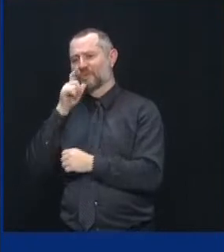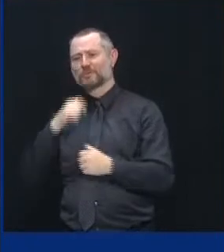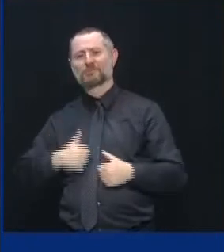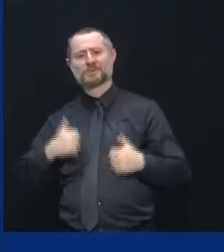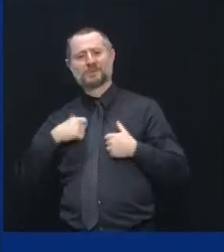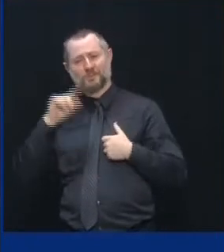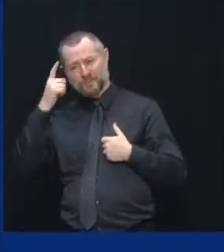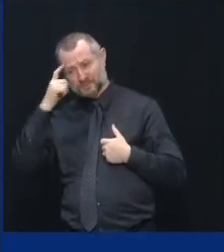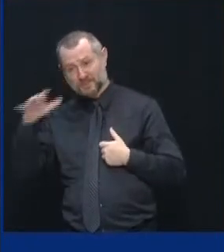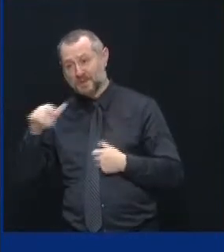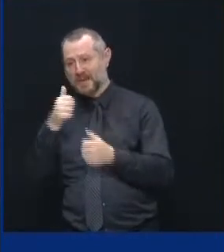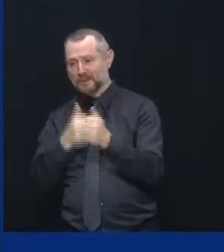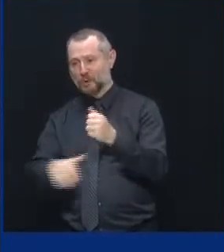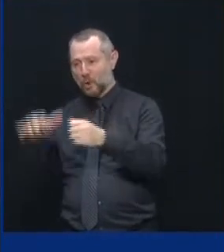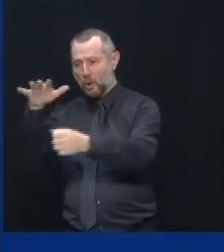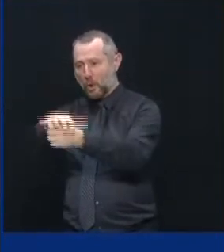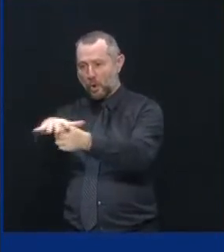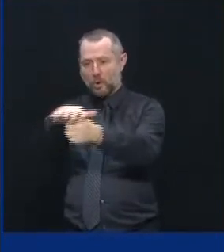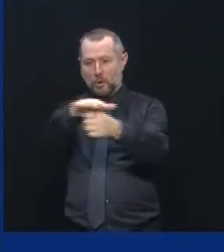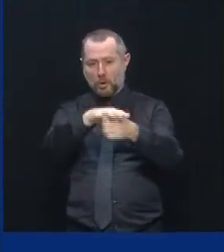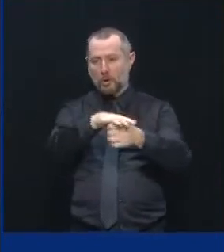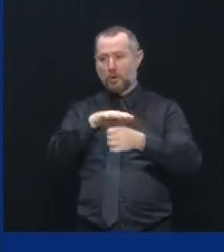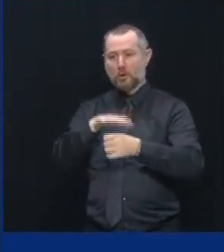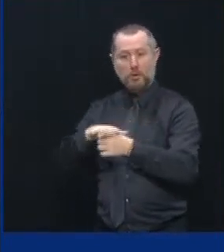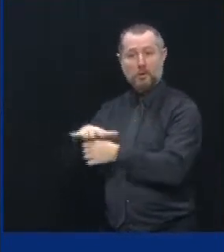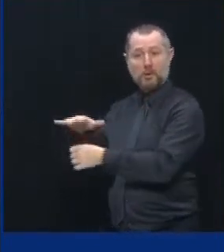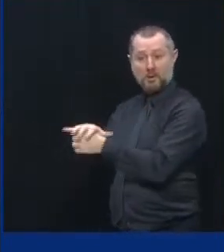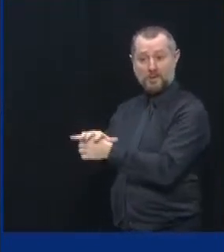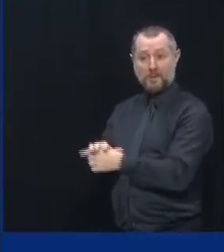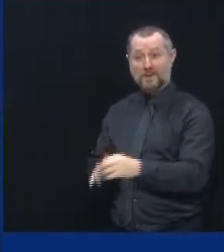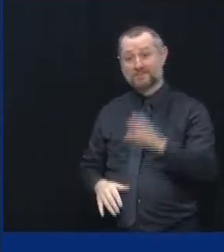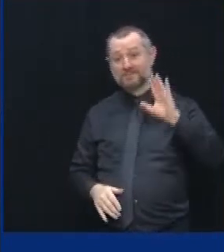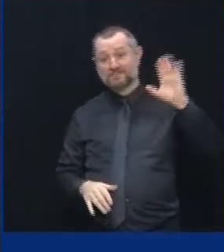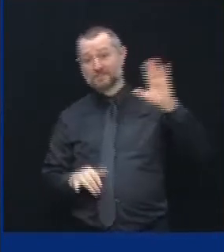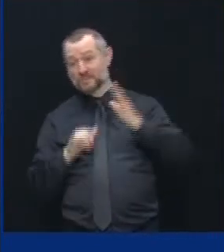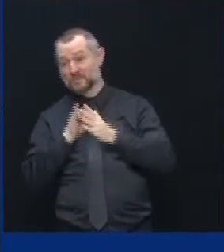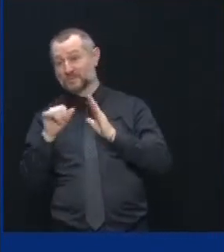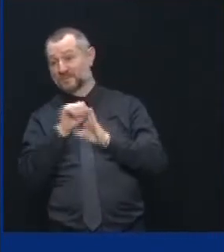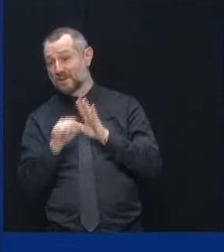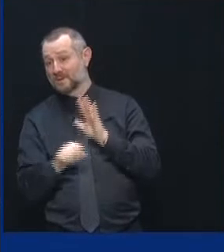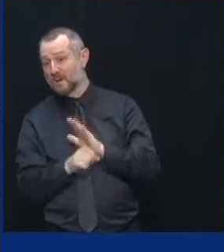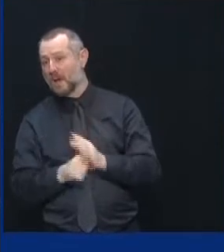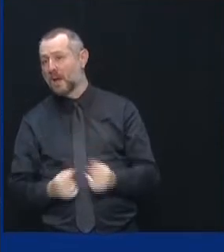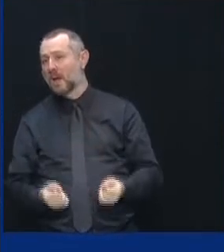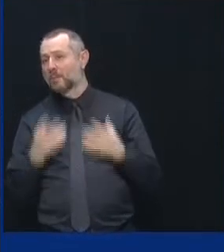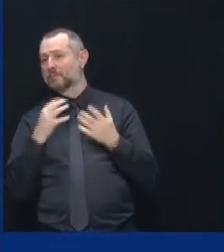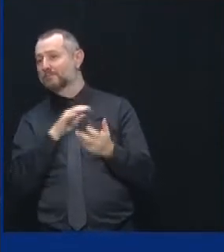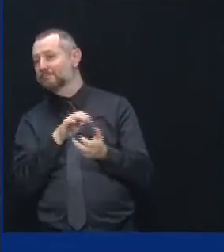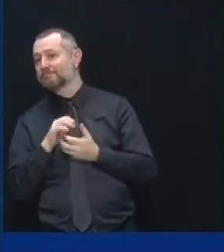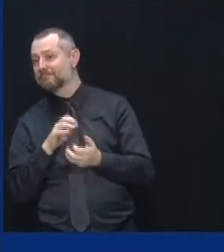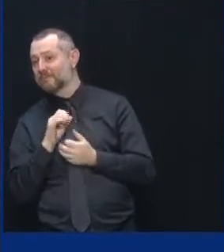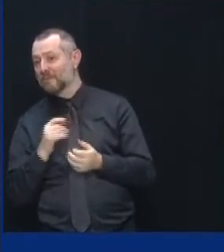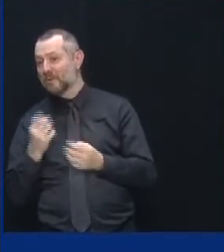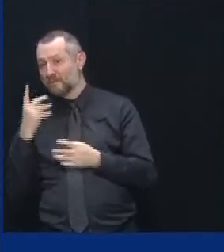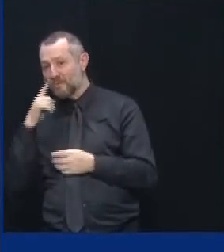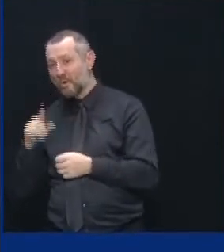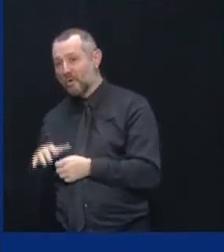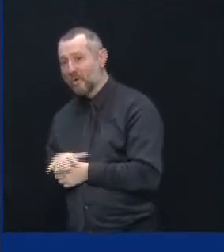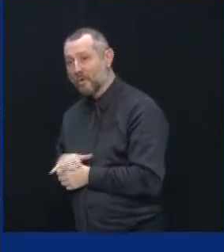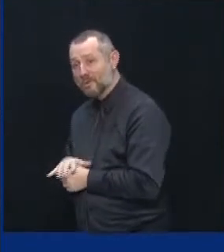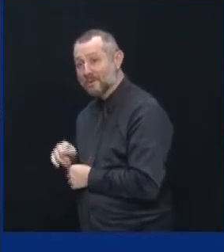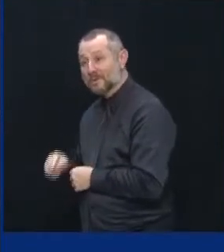of the localities puts in requests for how much allocation they want for different locations, and the city had put in for that